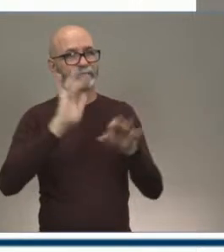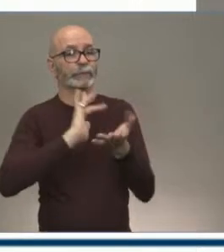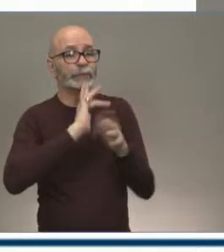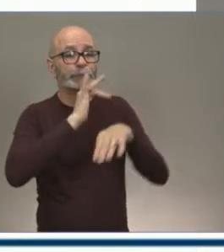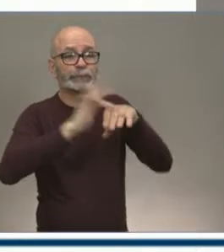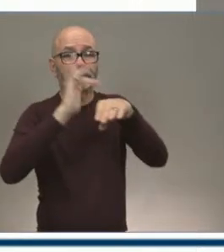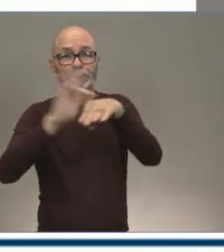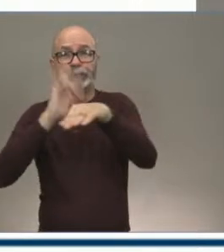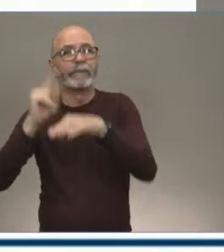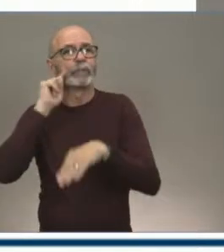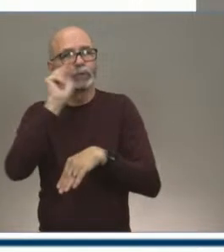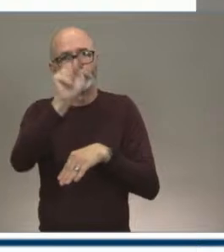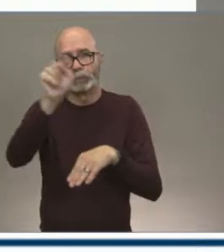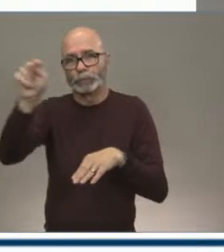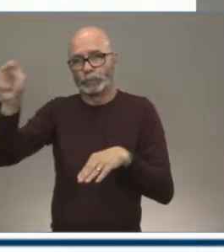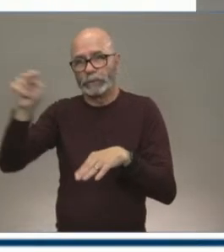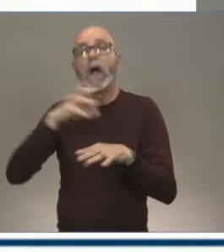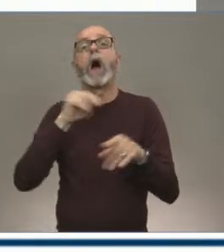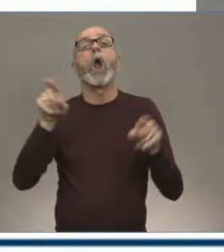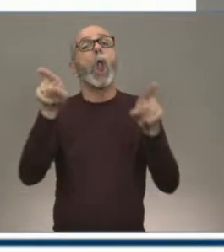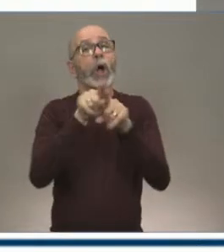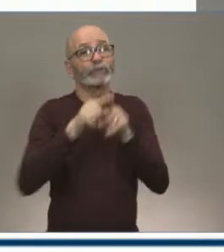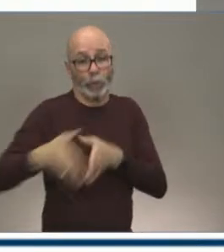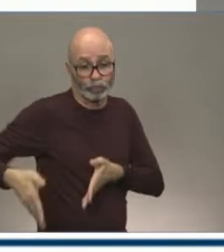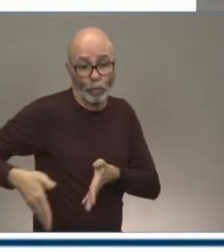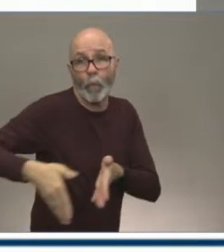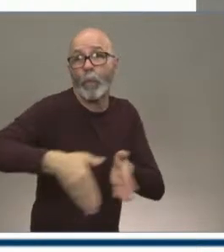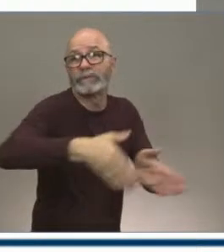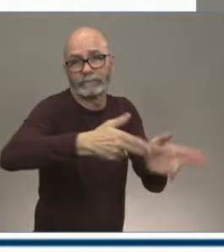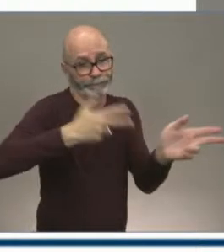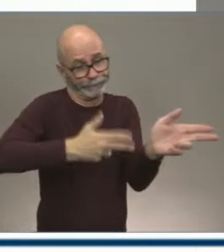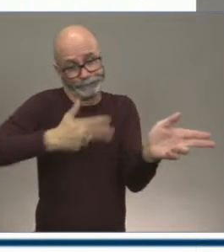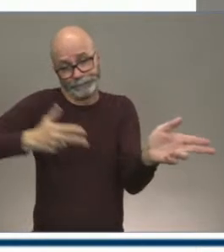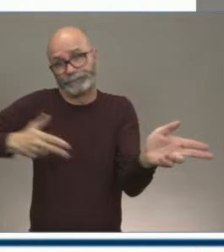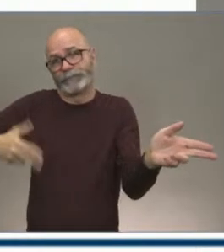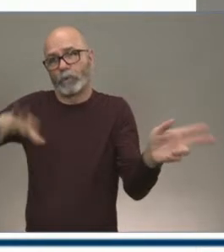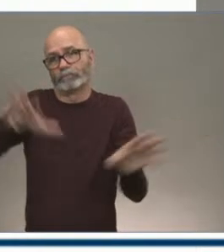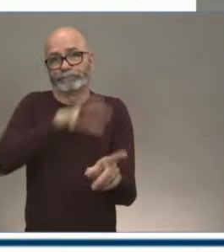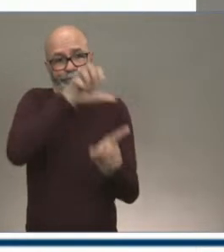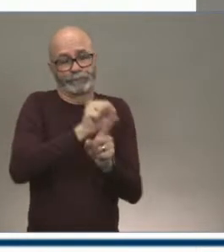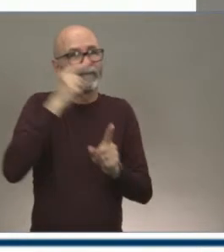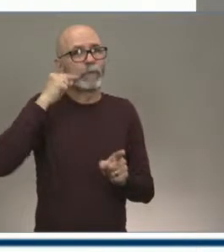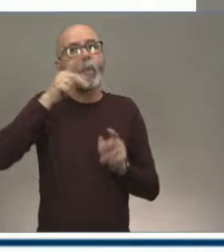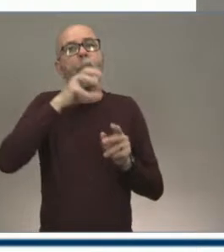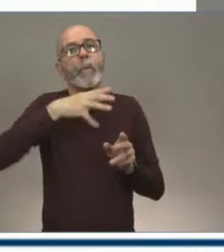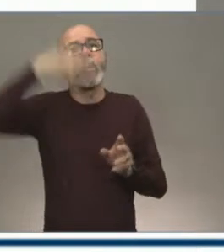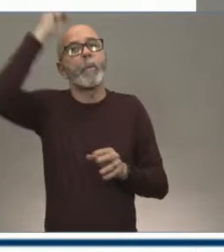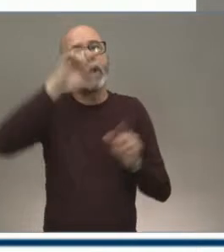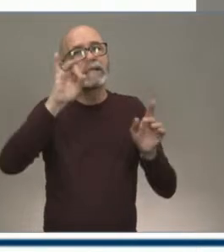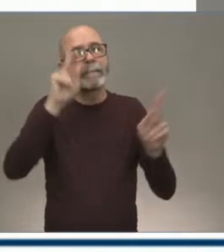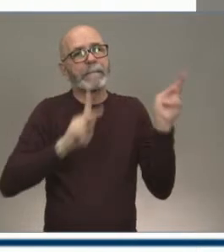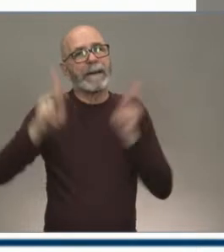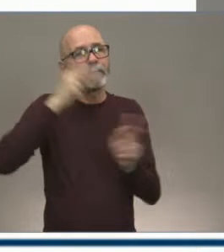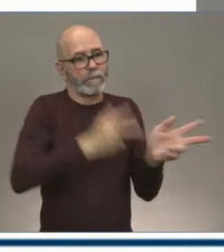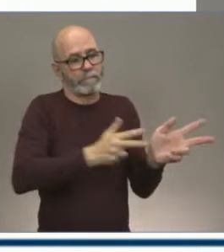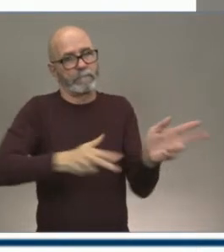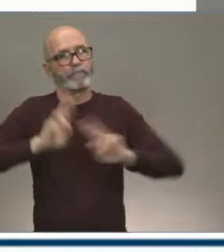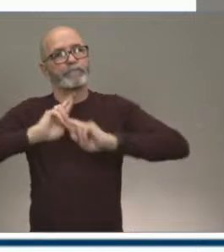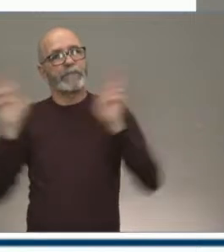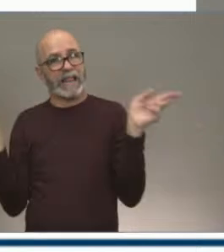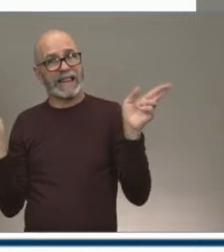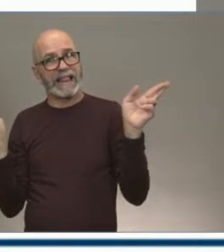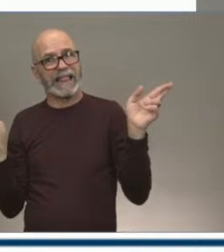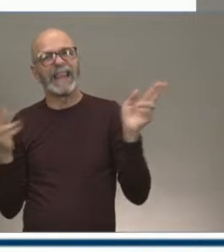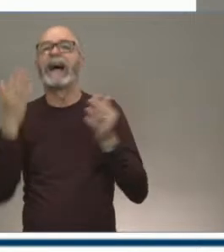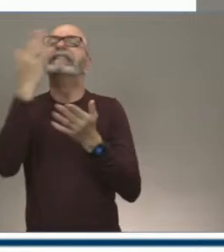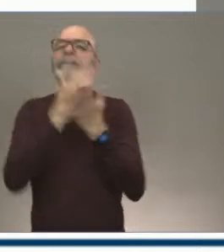street parking that's adjacent to the IWK on University Avenue, reserved street parking. They have also some reserved spaces in front